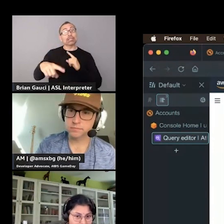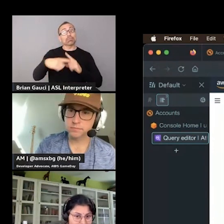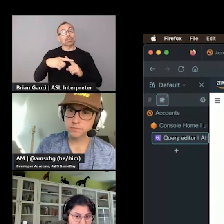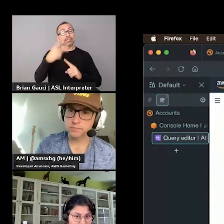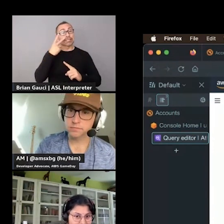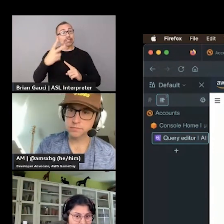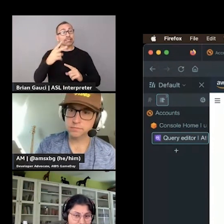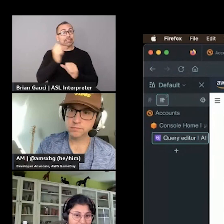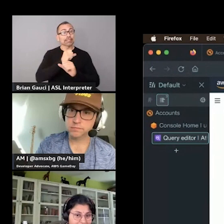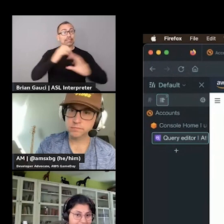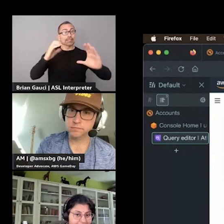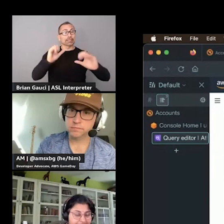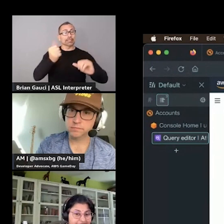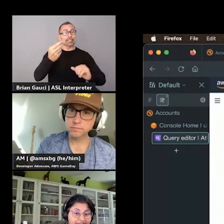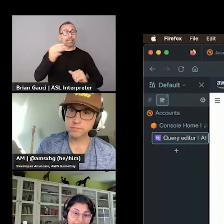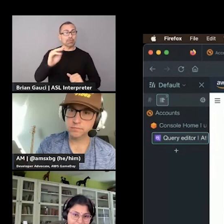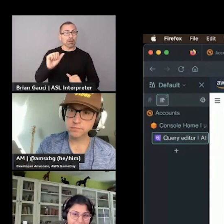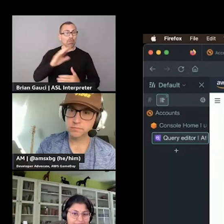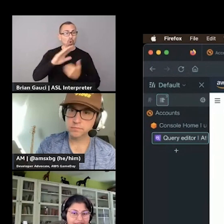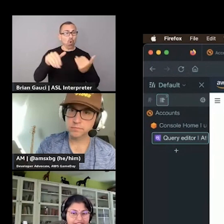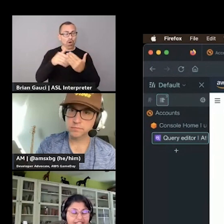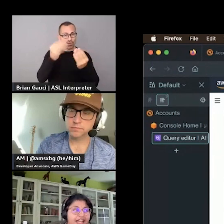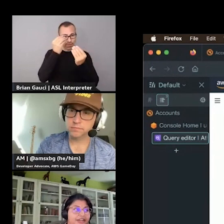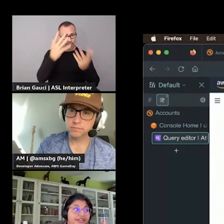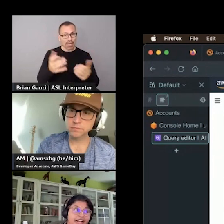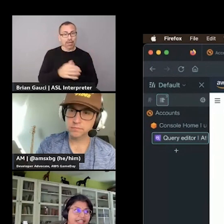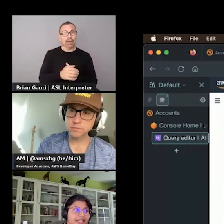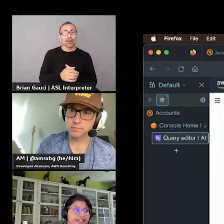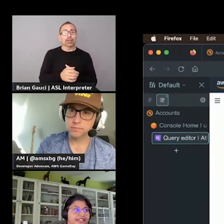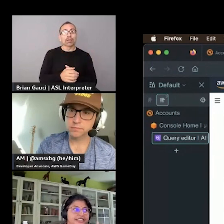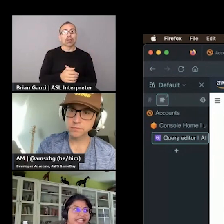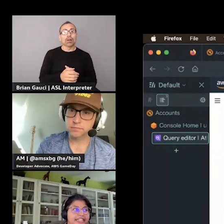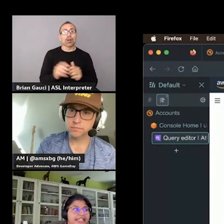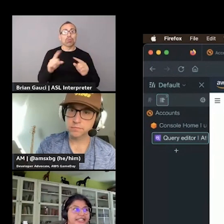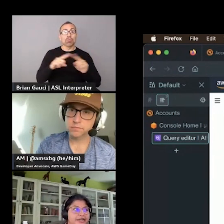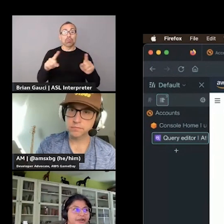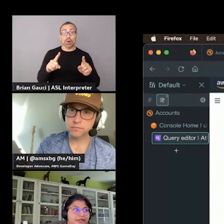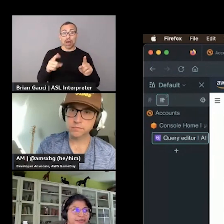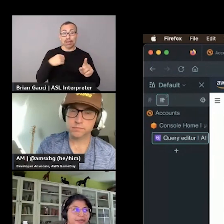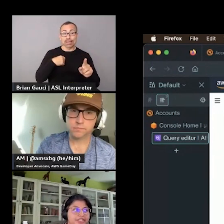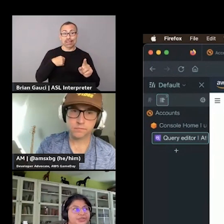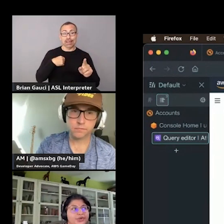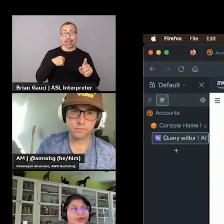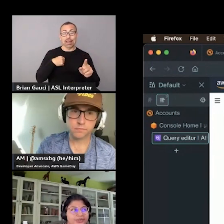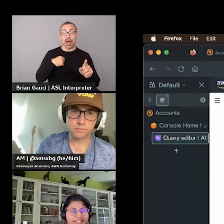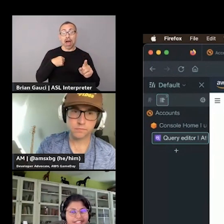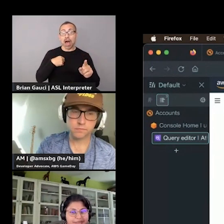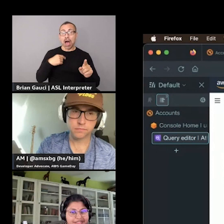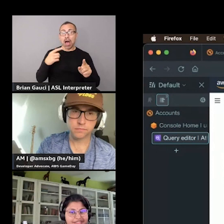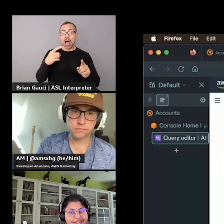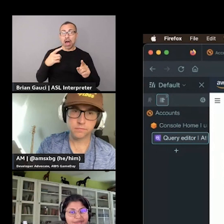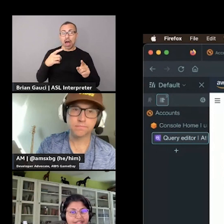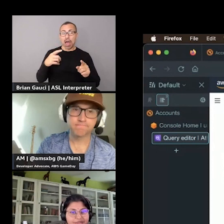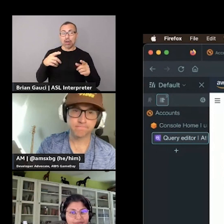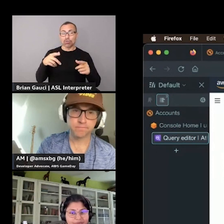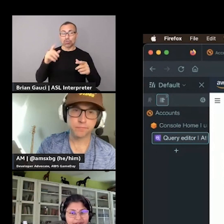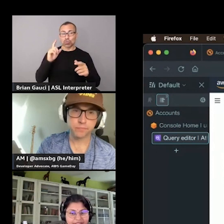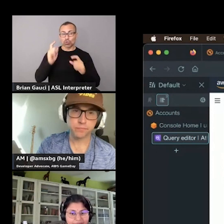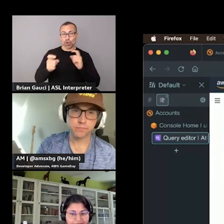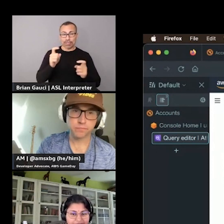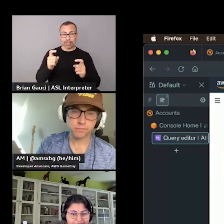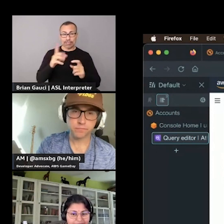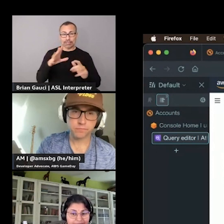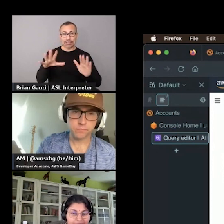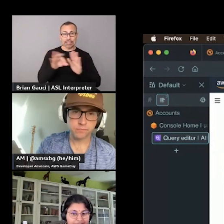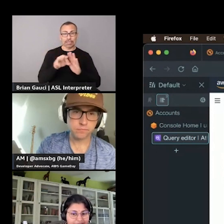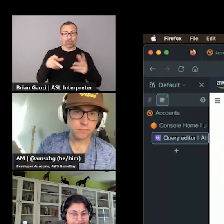schema of all the tables. Okay. But see, I have granted select and permissions only on 3 tables. So let's go run